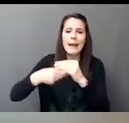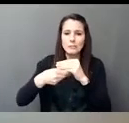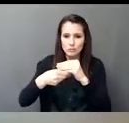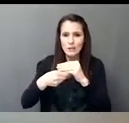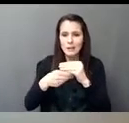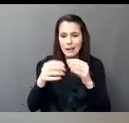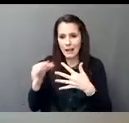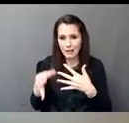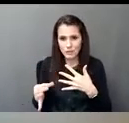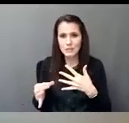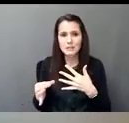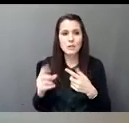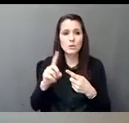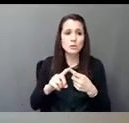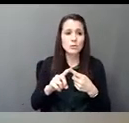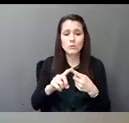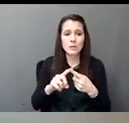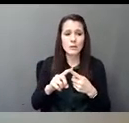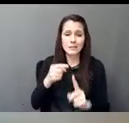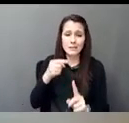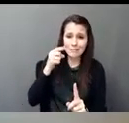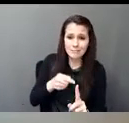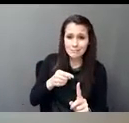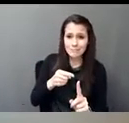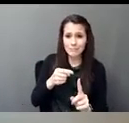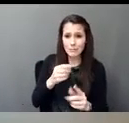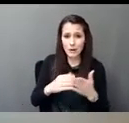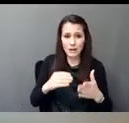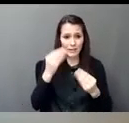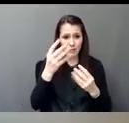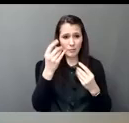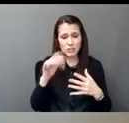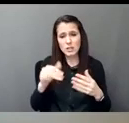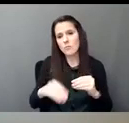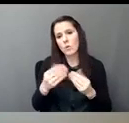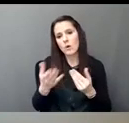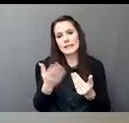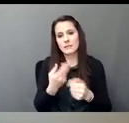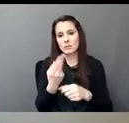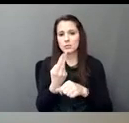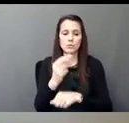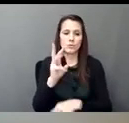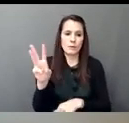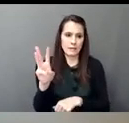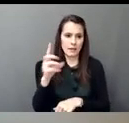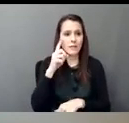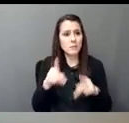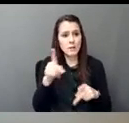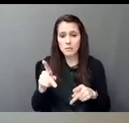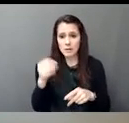to get to the main piece of information, that's a convenience thing. It makes the website easier to use for people that cannot use their